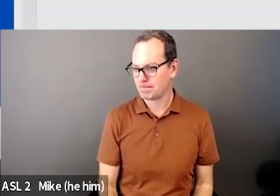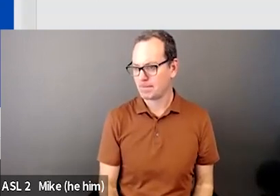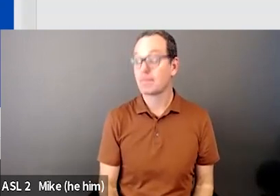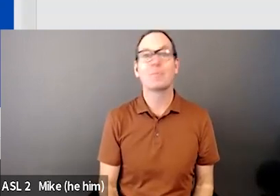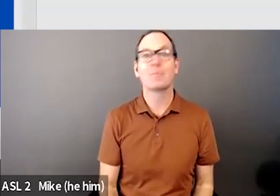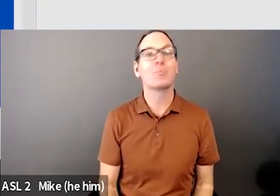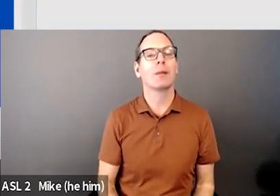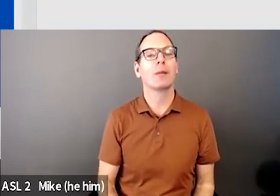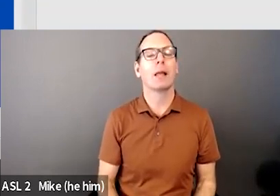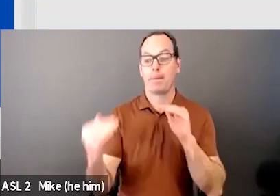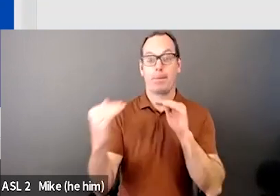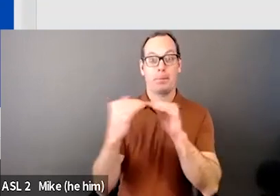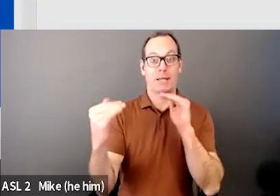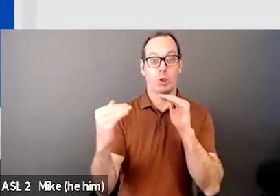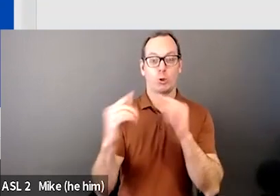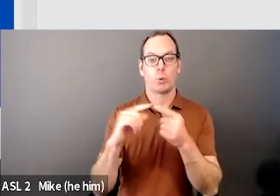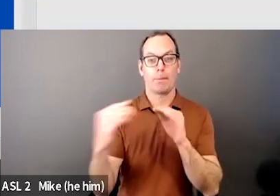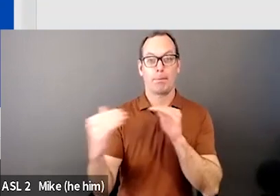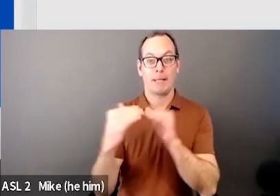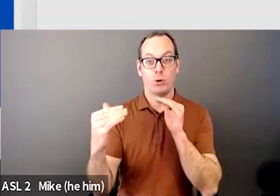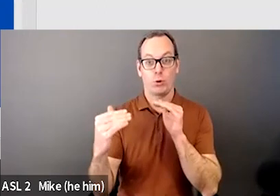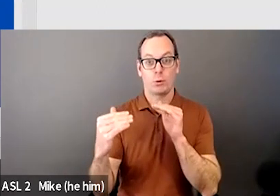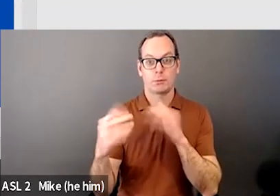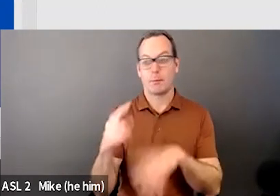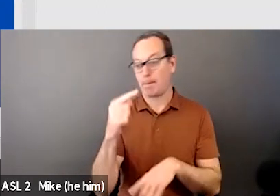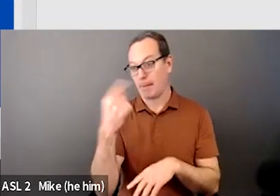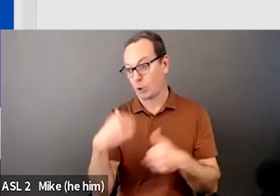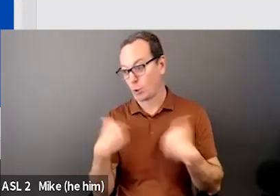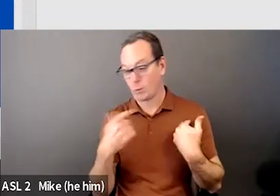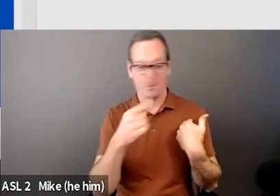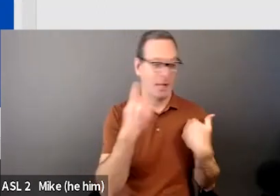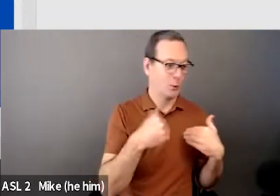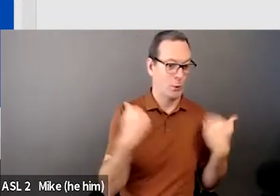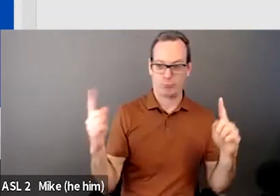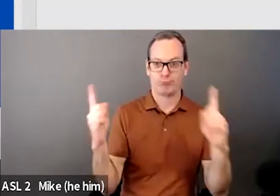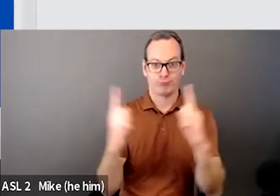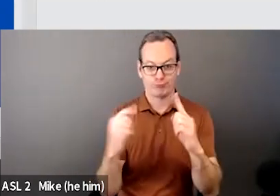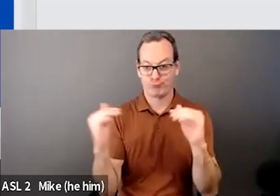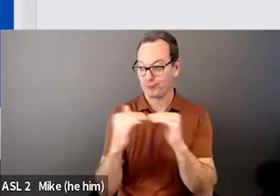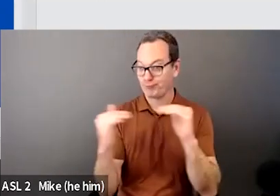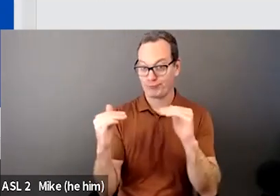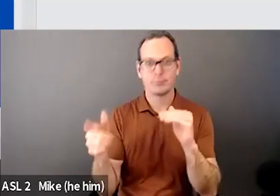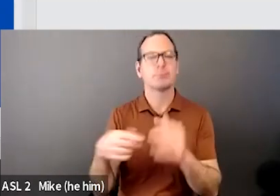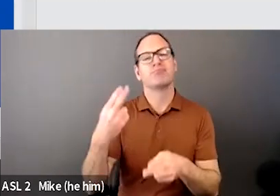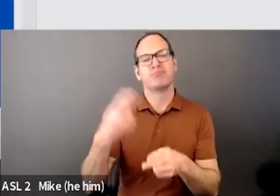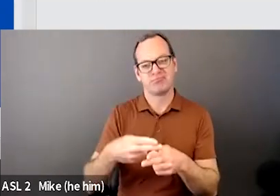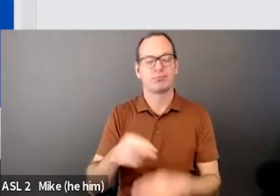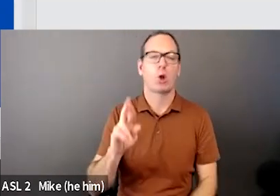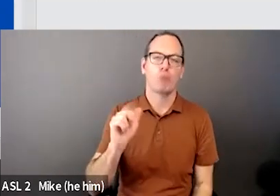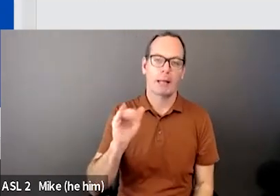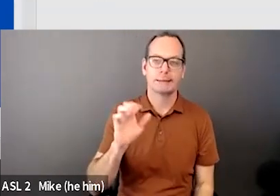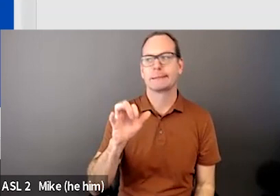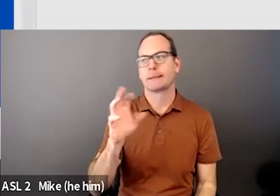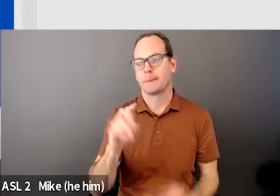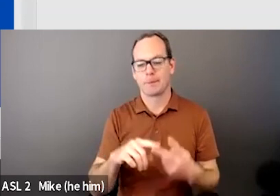interviewing and finding out from Black youth what the barriers were, they named, racism and ableism, getting